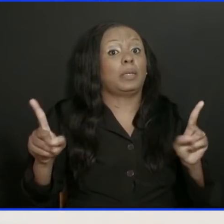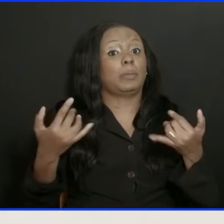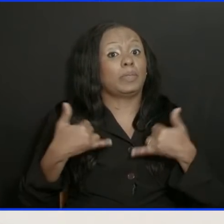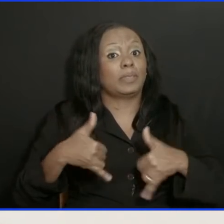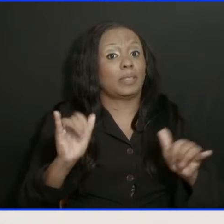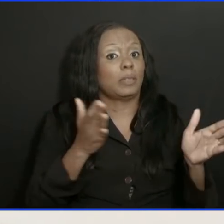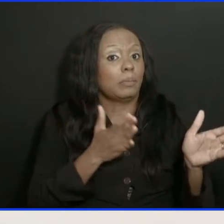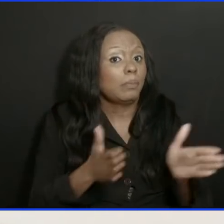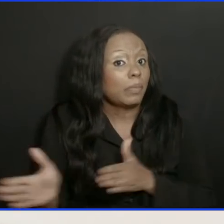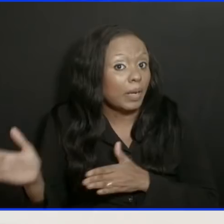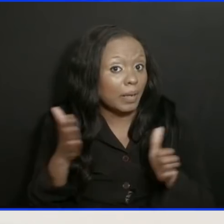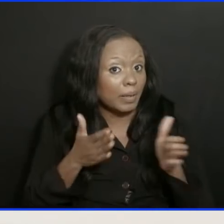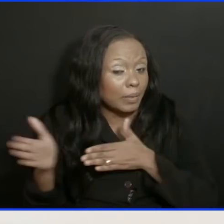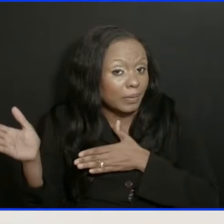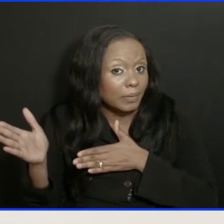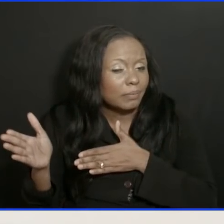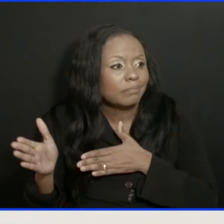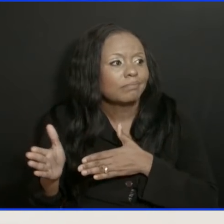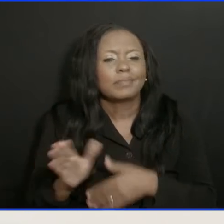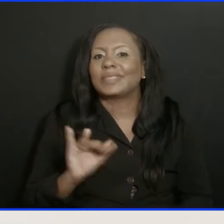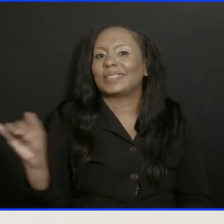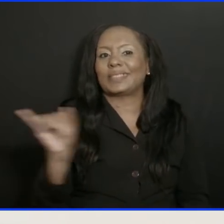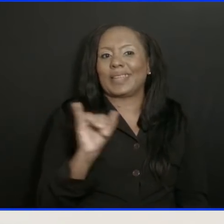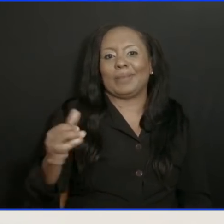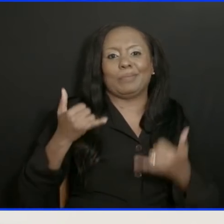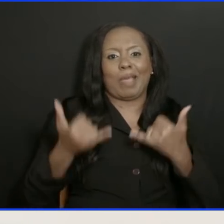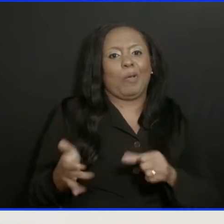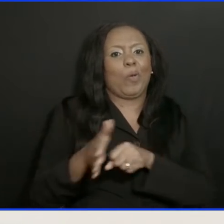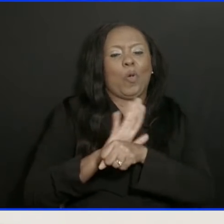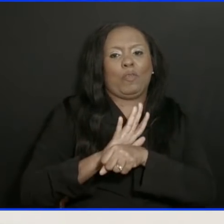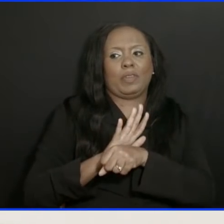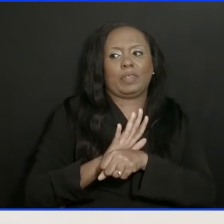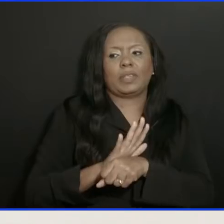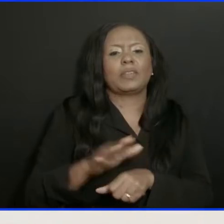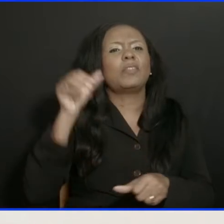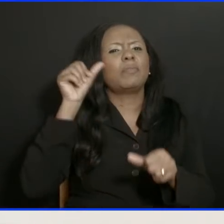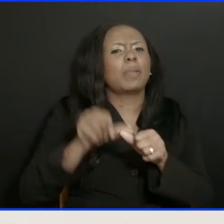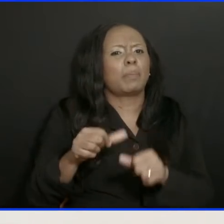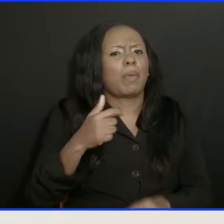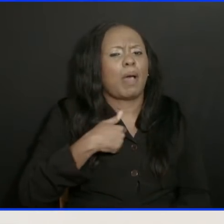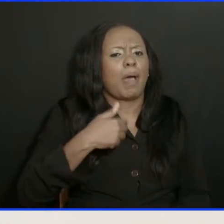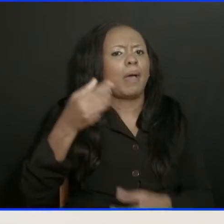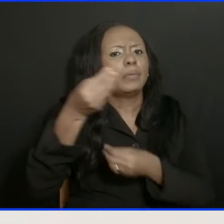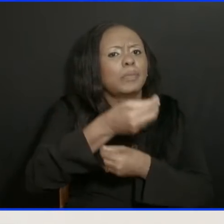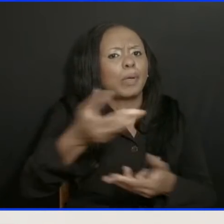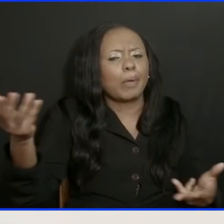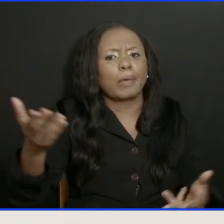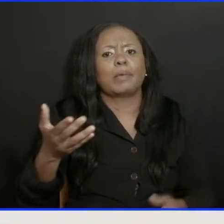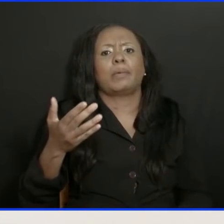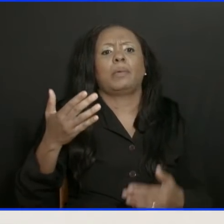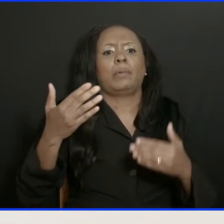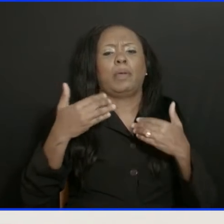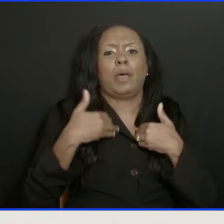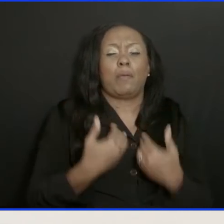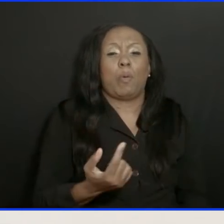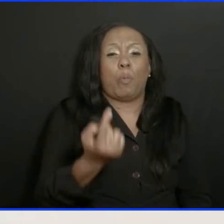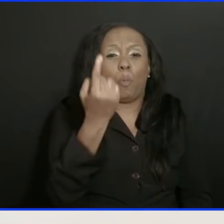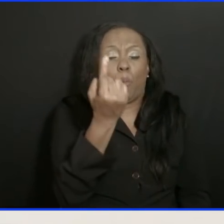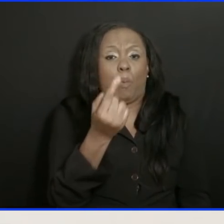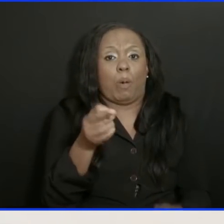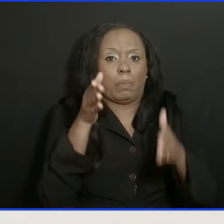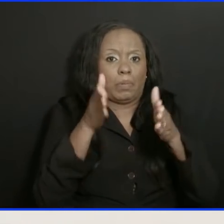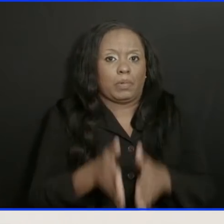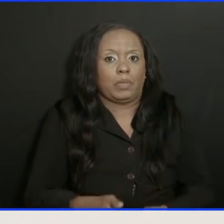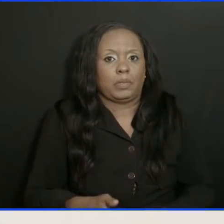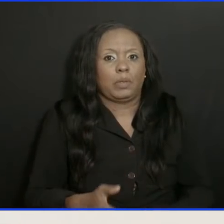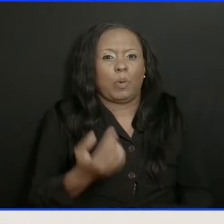Omicron. As you are aware, I reported a single case, and we are working with CARFA to